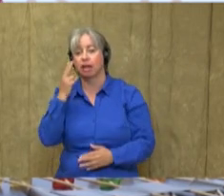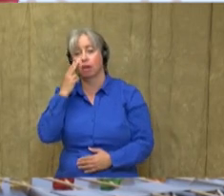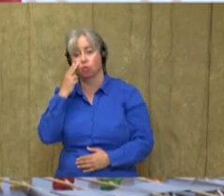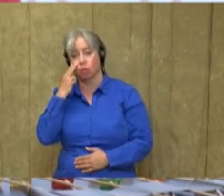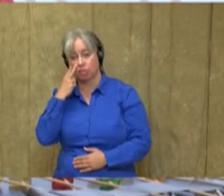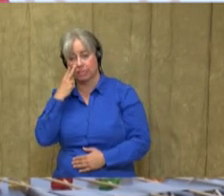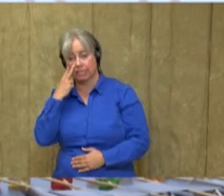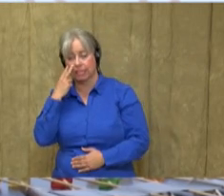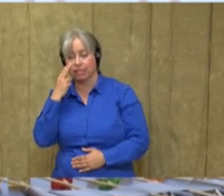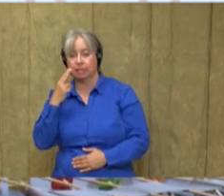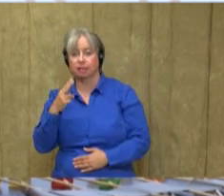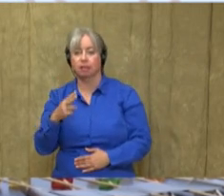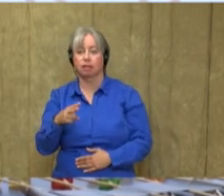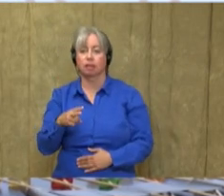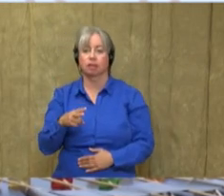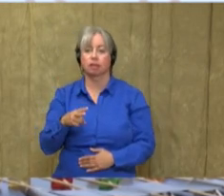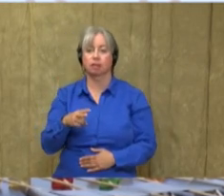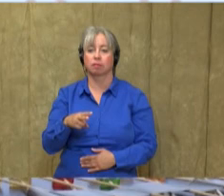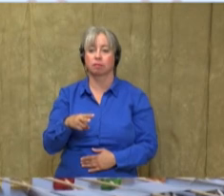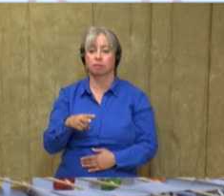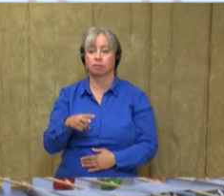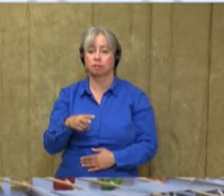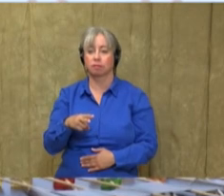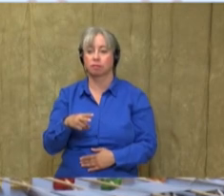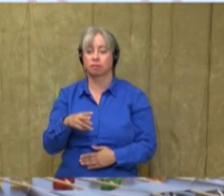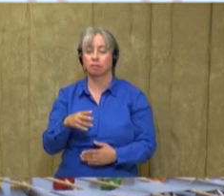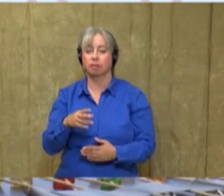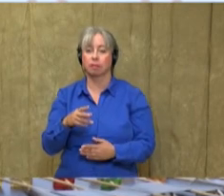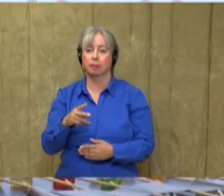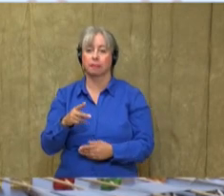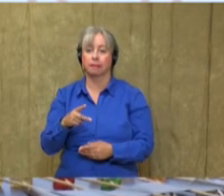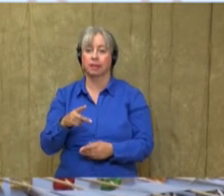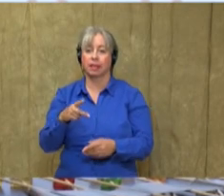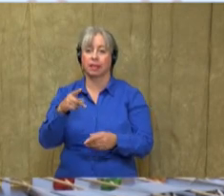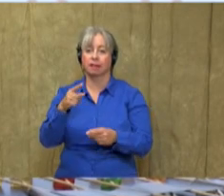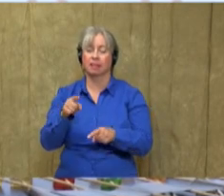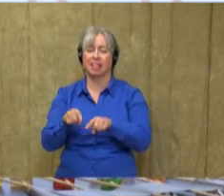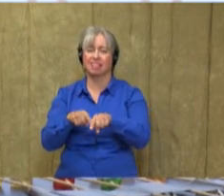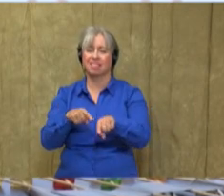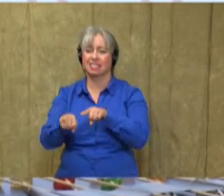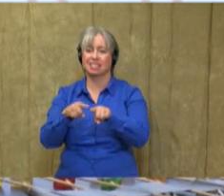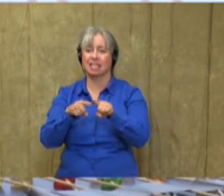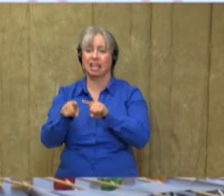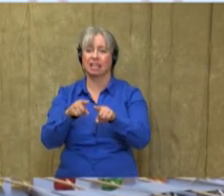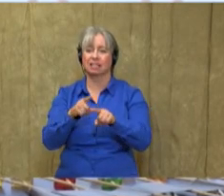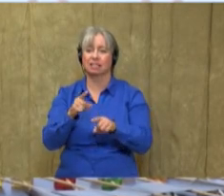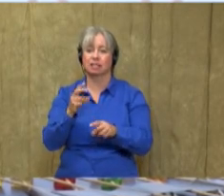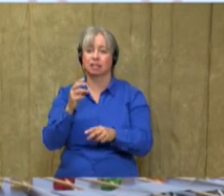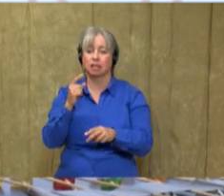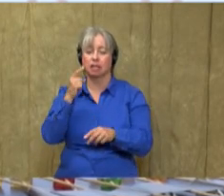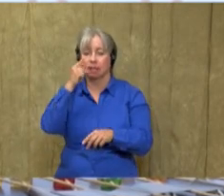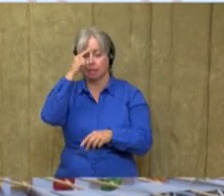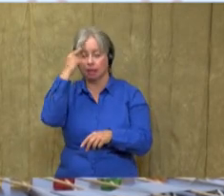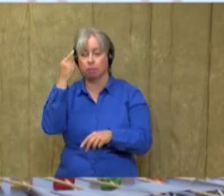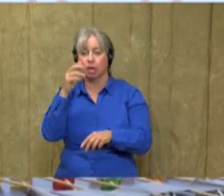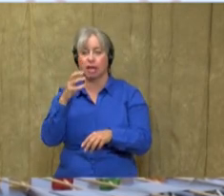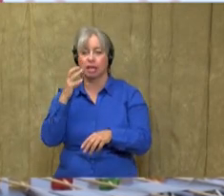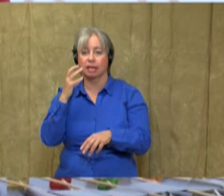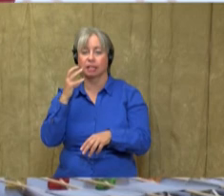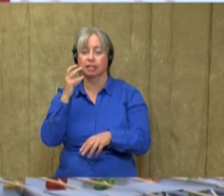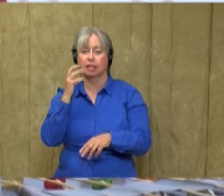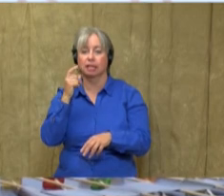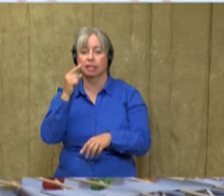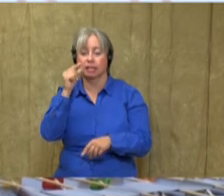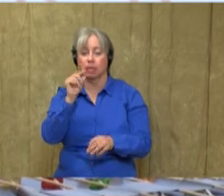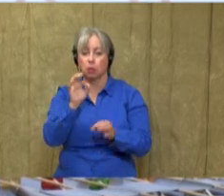I'm pressing down on the top of my drum. And this pantyhose with all these black dots on it represent the particles of air that